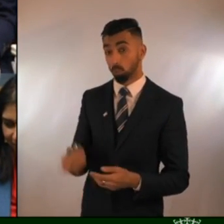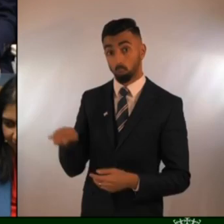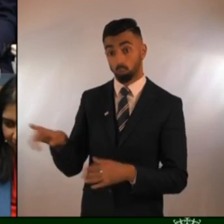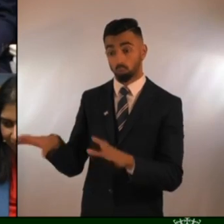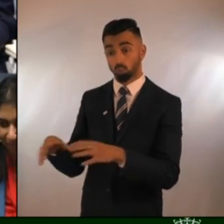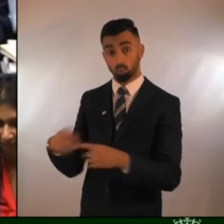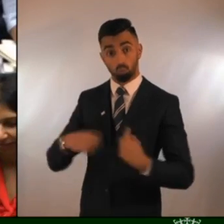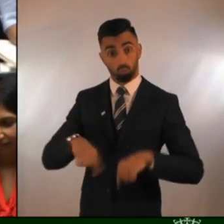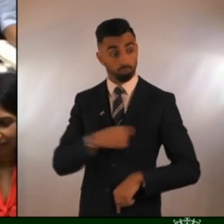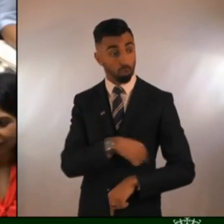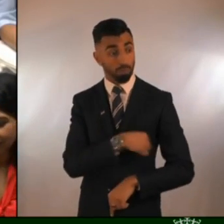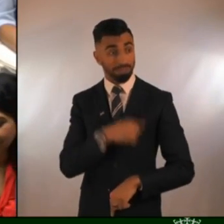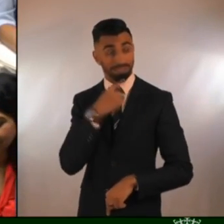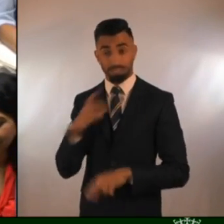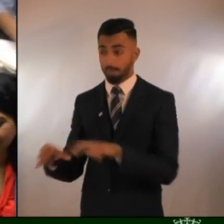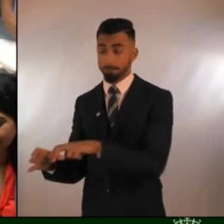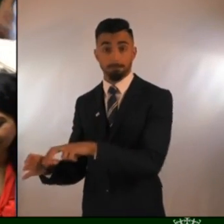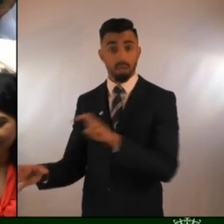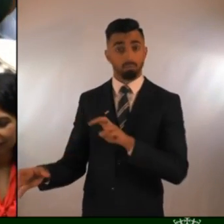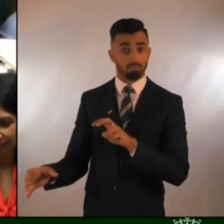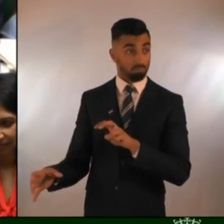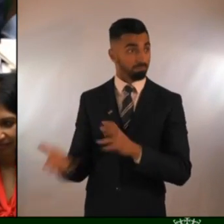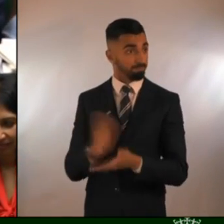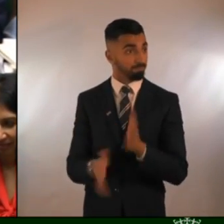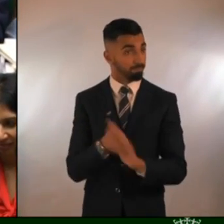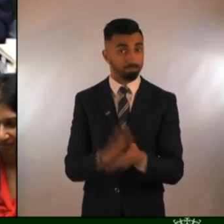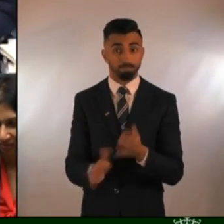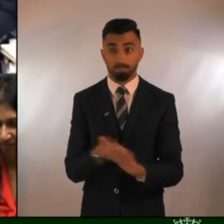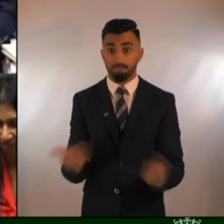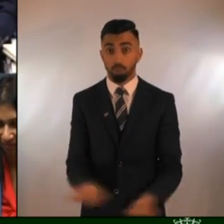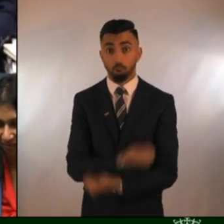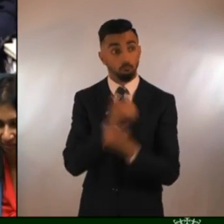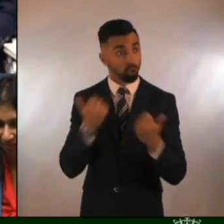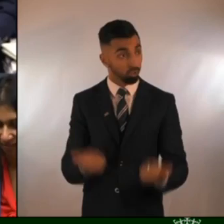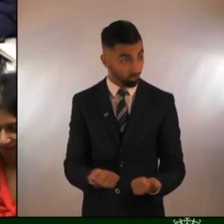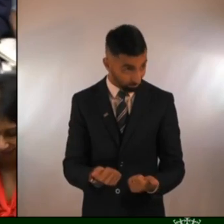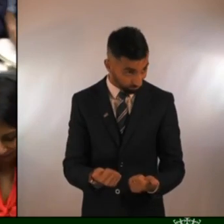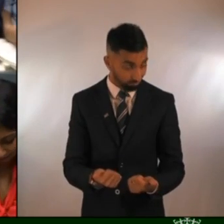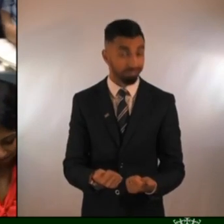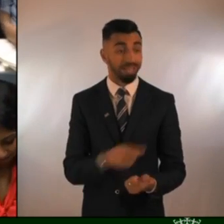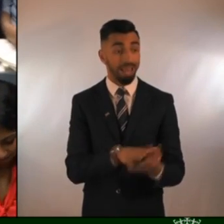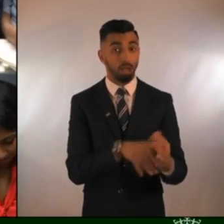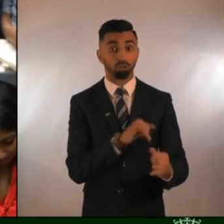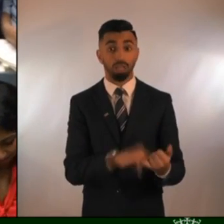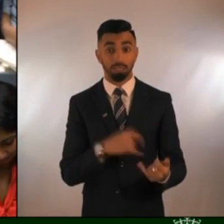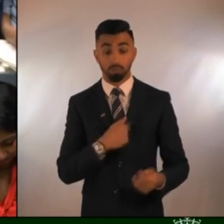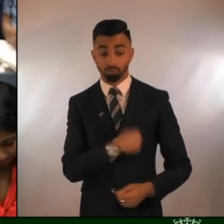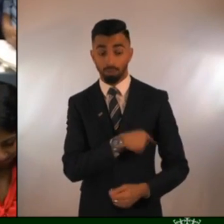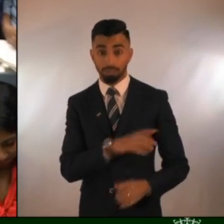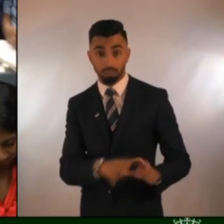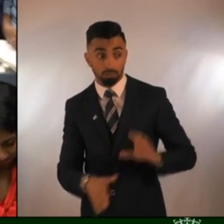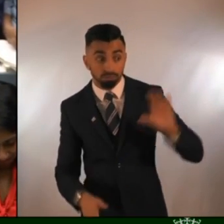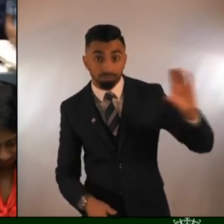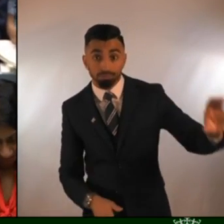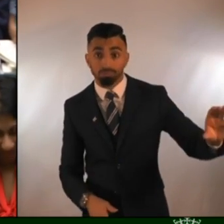to Brussels, and for the first time ever, today's OBR forecast shows that the billions of pounds we would have sent